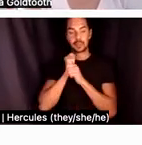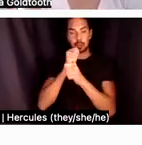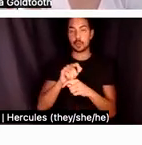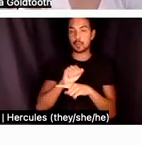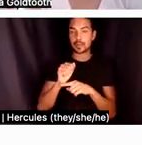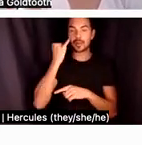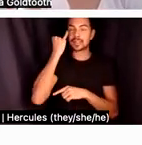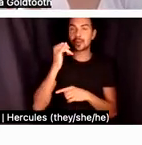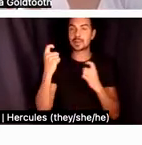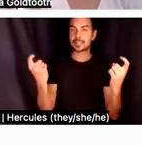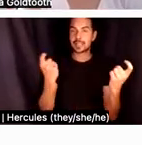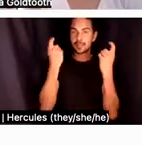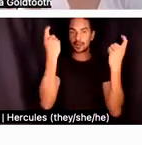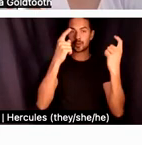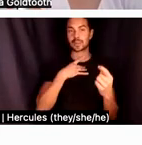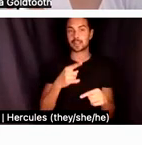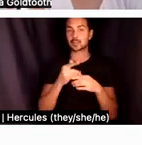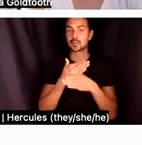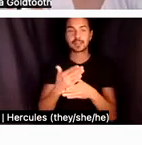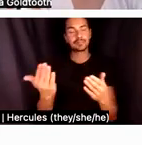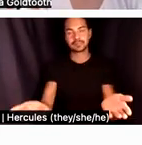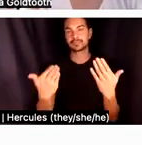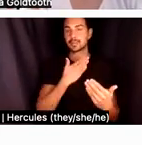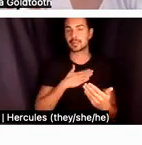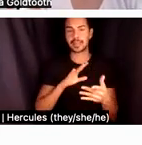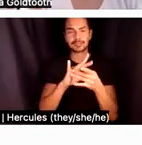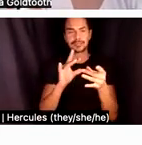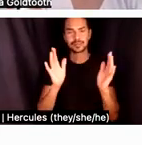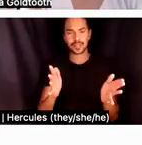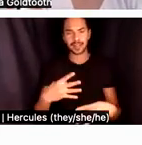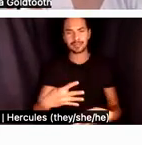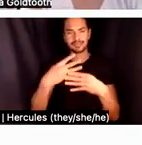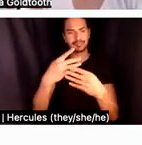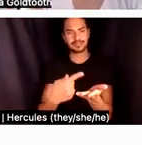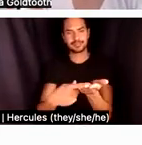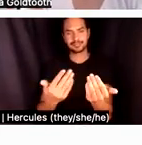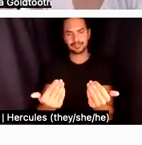or ceremonies that you'd like to talk about, feel free to drop those in the chat as well.